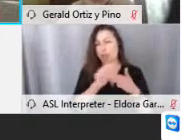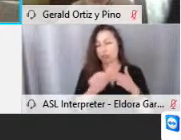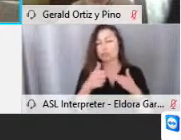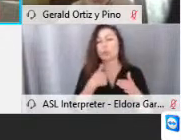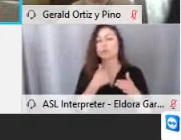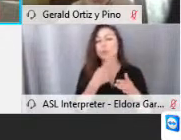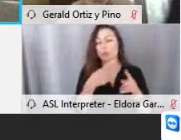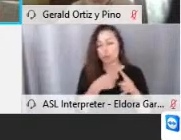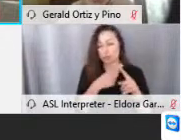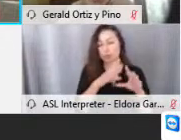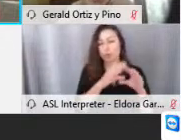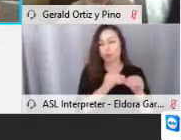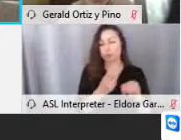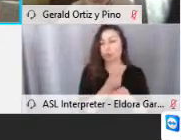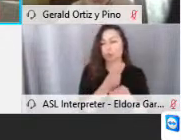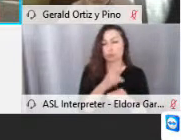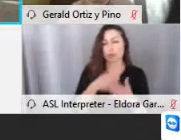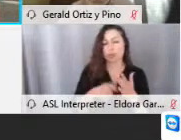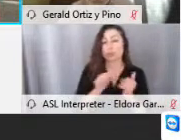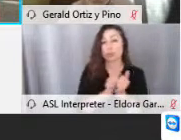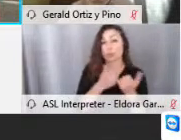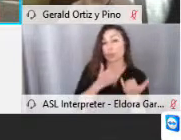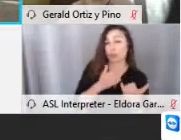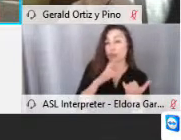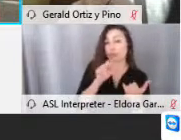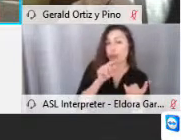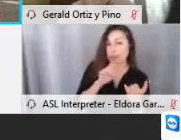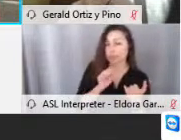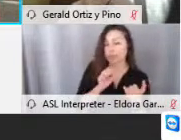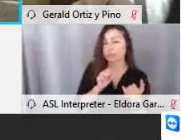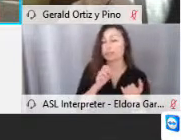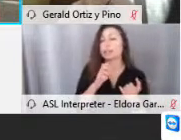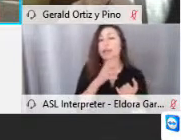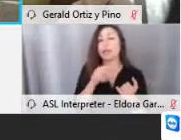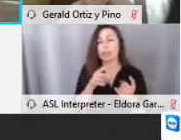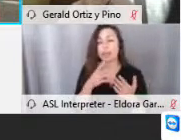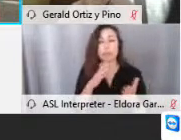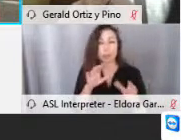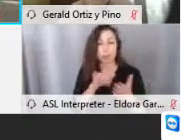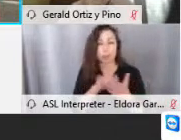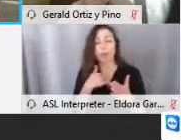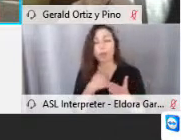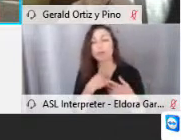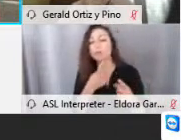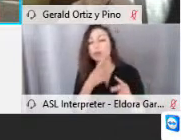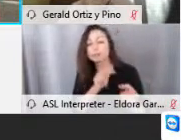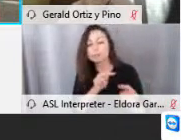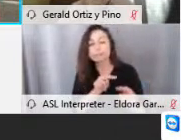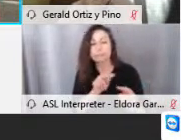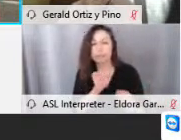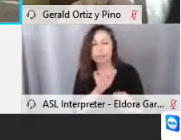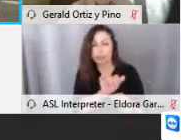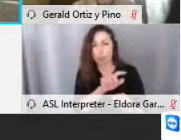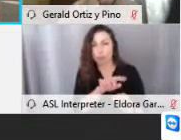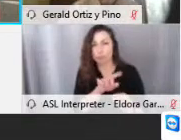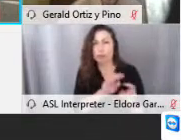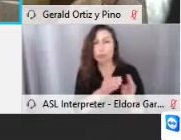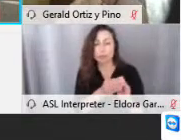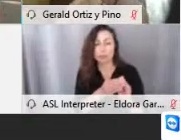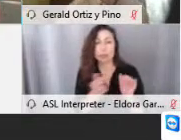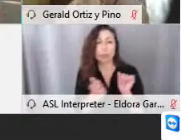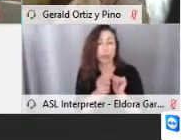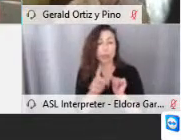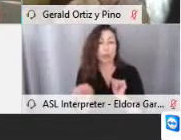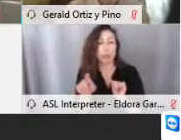essentially absorb those costs with their existing rates, and they have done so, and we've been tracking that closely with them.